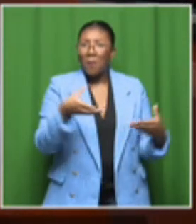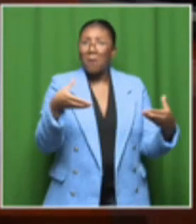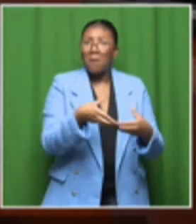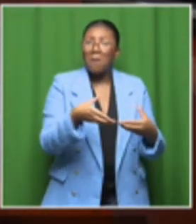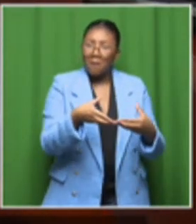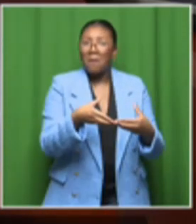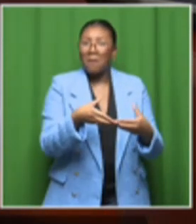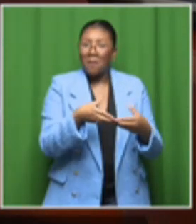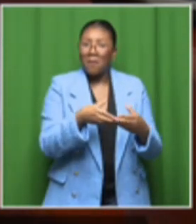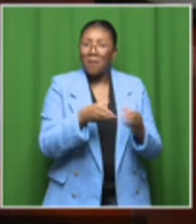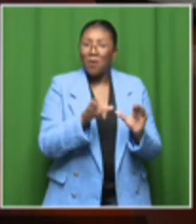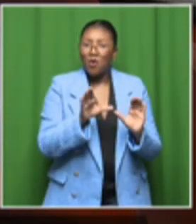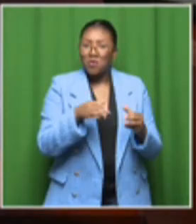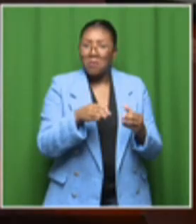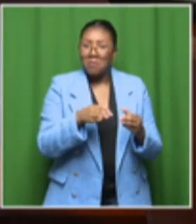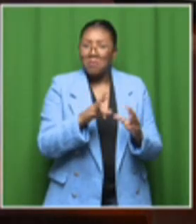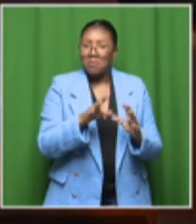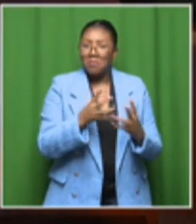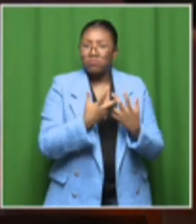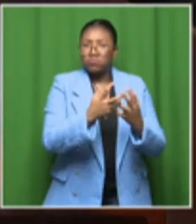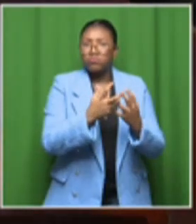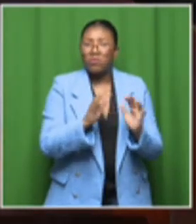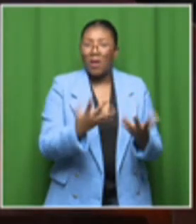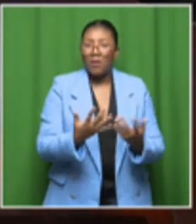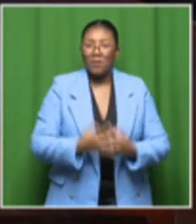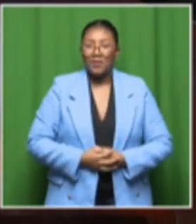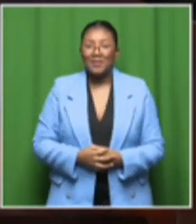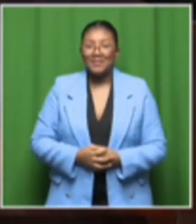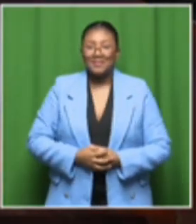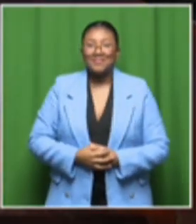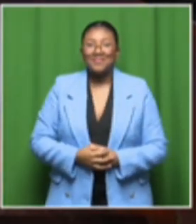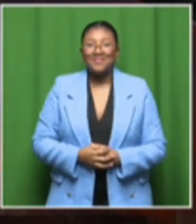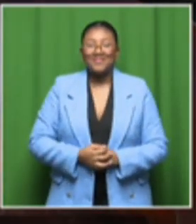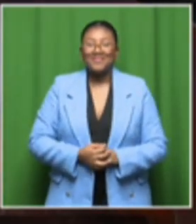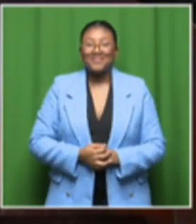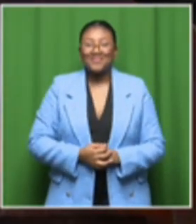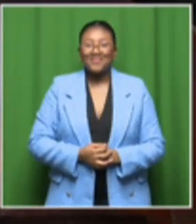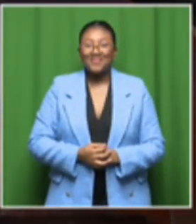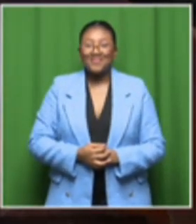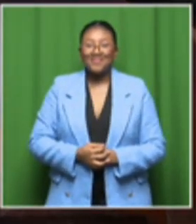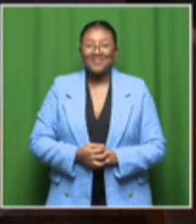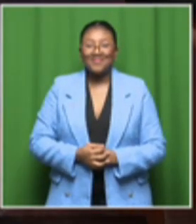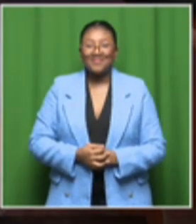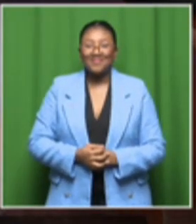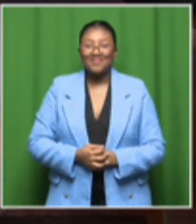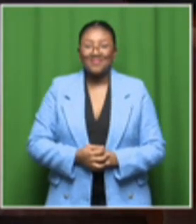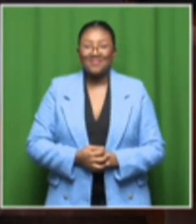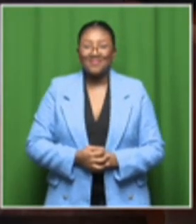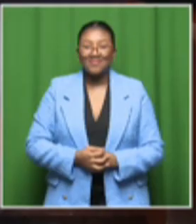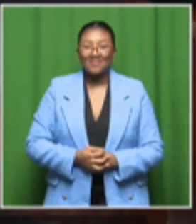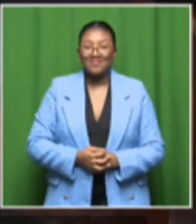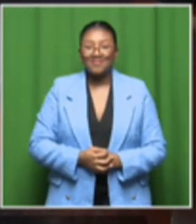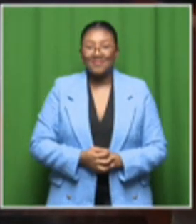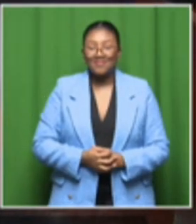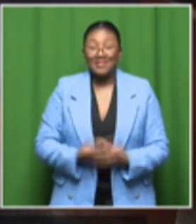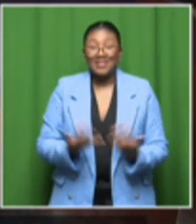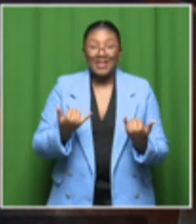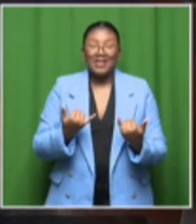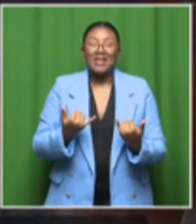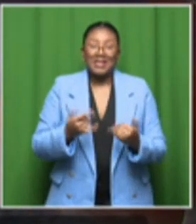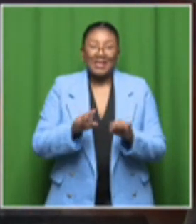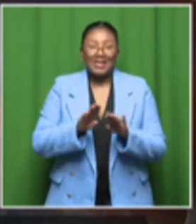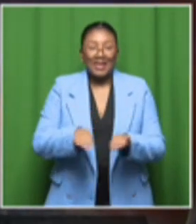juncture that you find, where we find ourselves in jazz? Who wants to take that? I'll take it. Yeah. So firstly, Kids Love